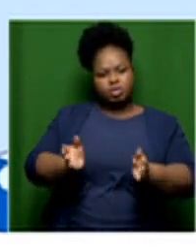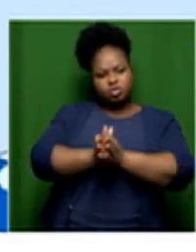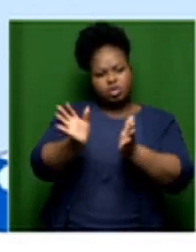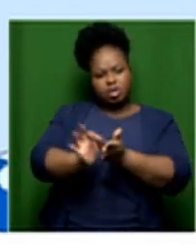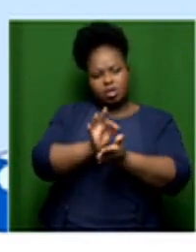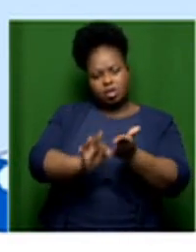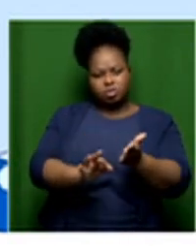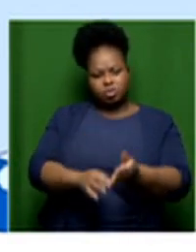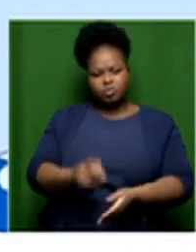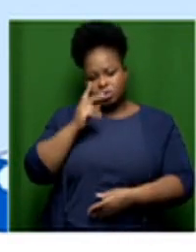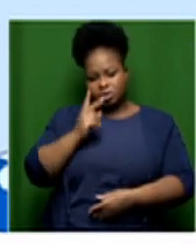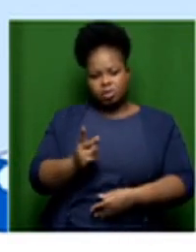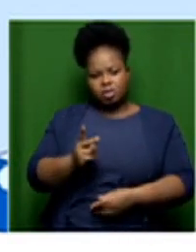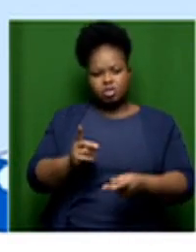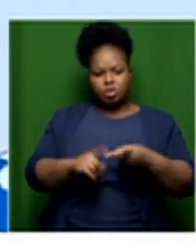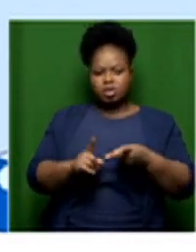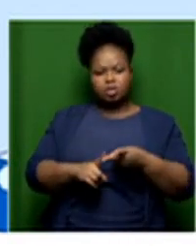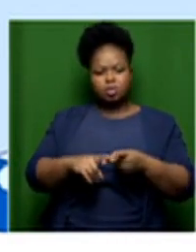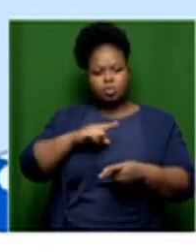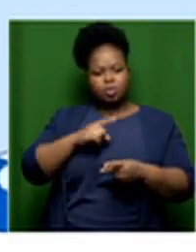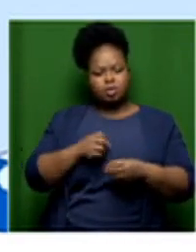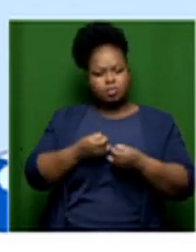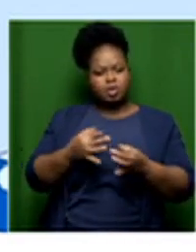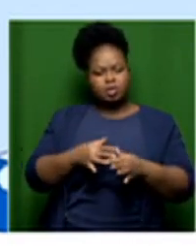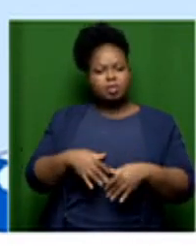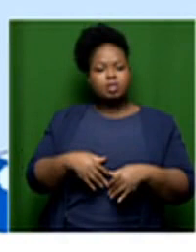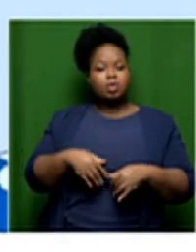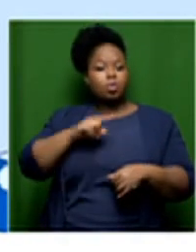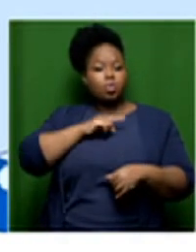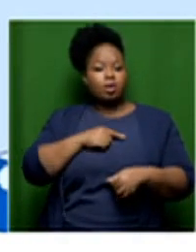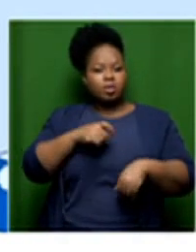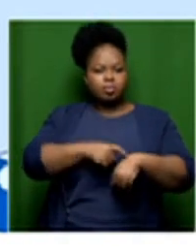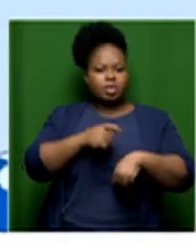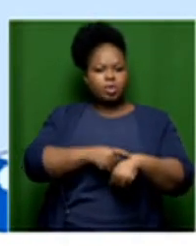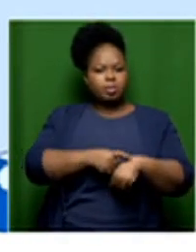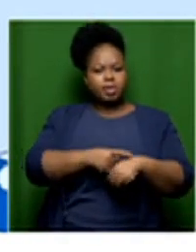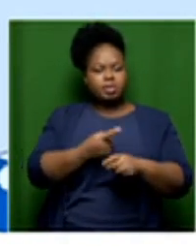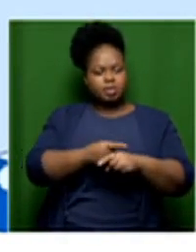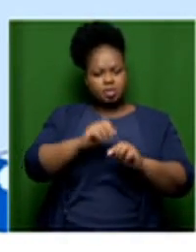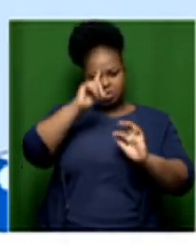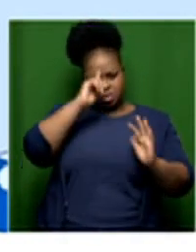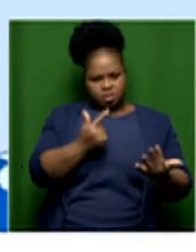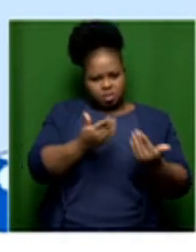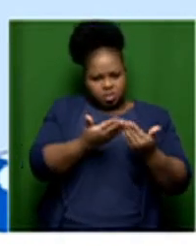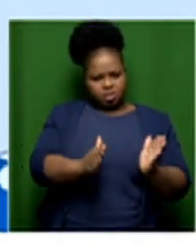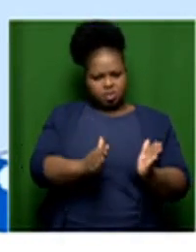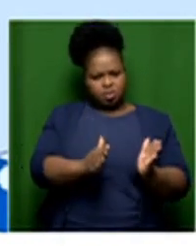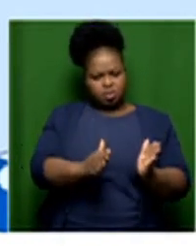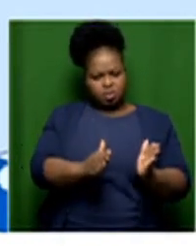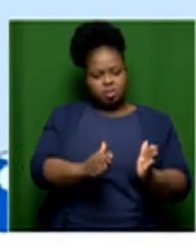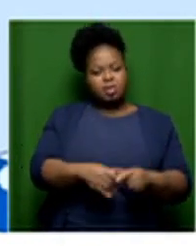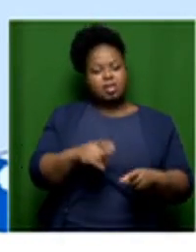know that the majority of the voting public vote between the time when stations open at 7 and by about